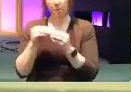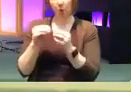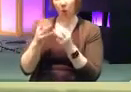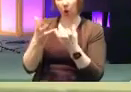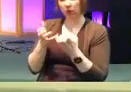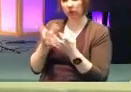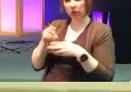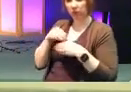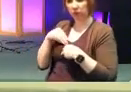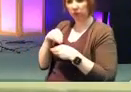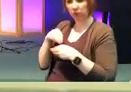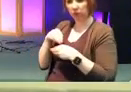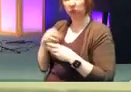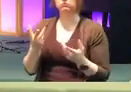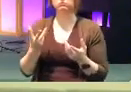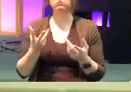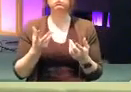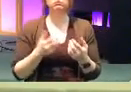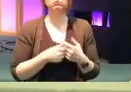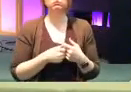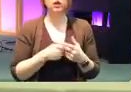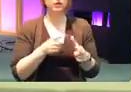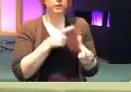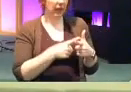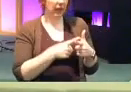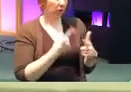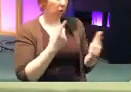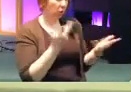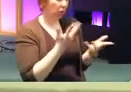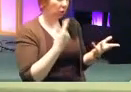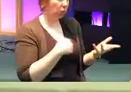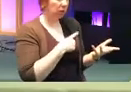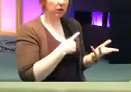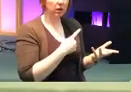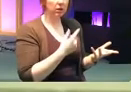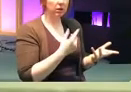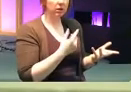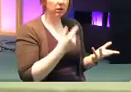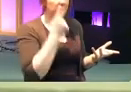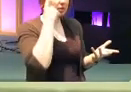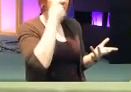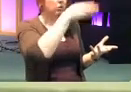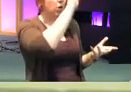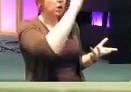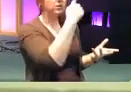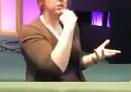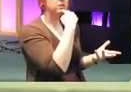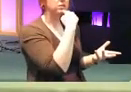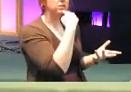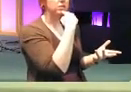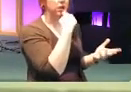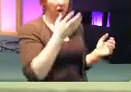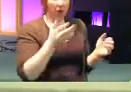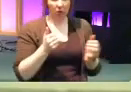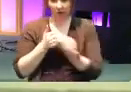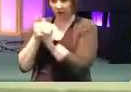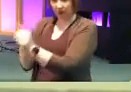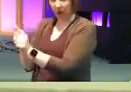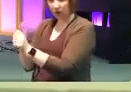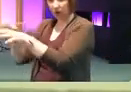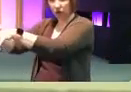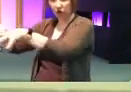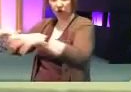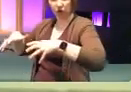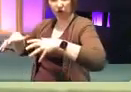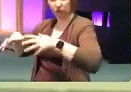or acceptable than we are about what God says? Are we just following the crowd because it's the